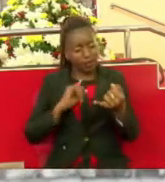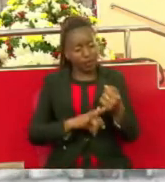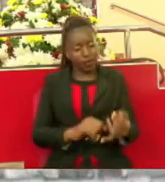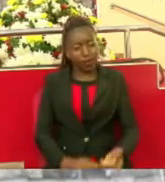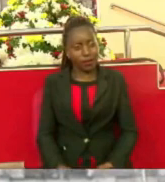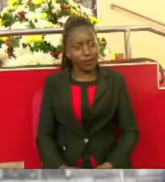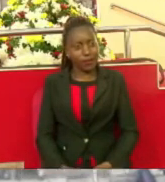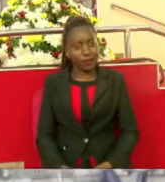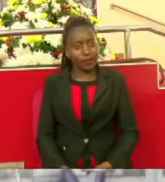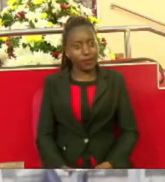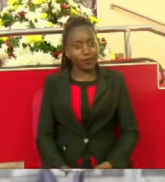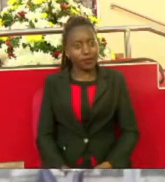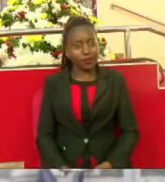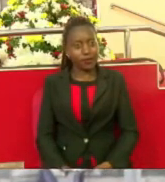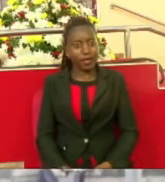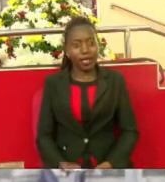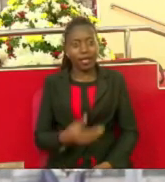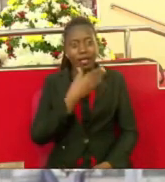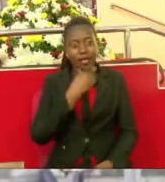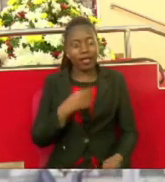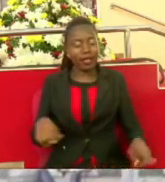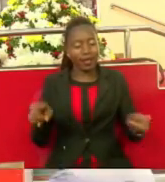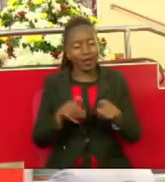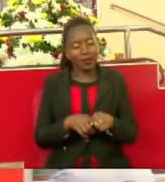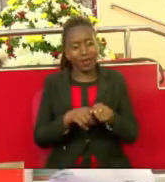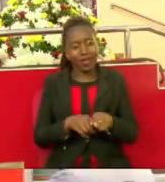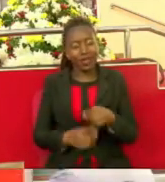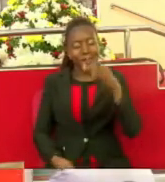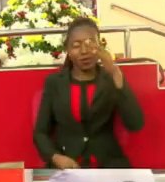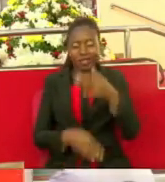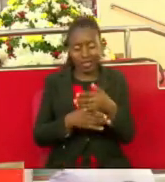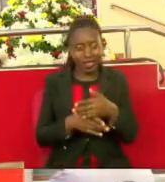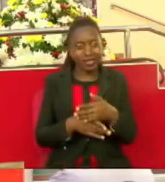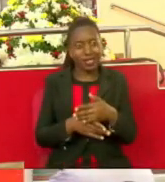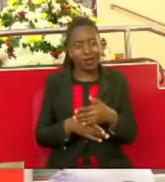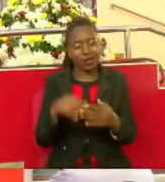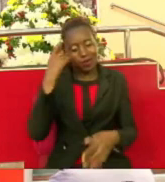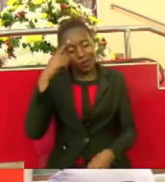He was given an ultimatum. I want to see you when the child comes for dedication.